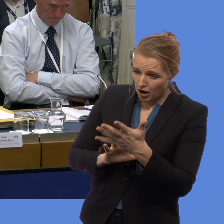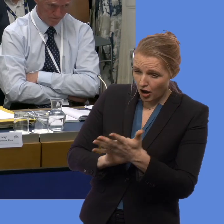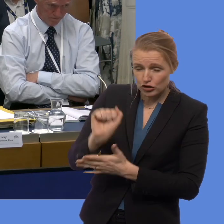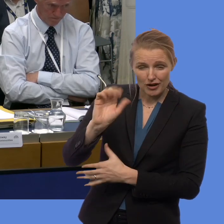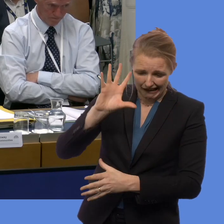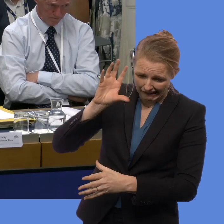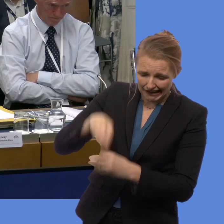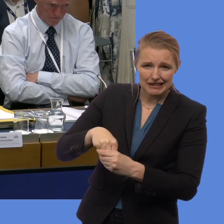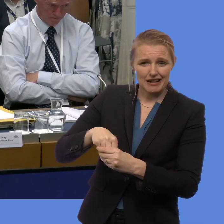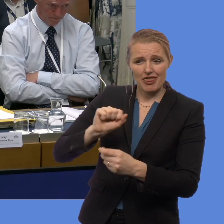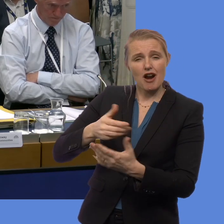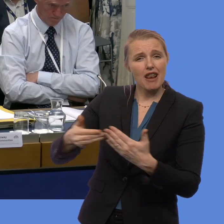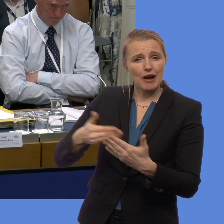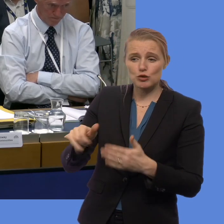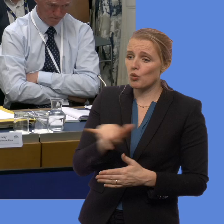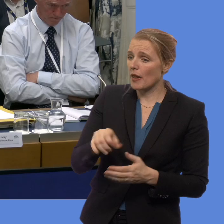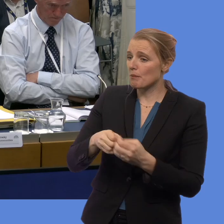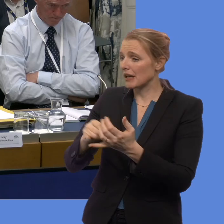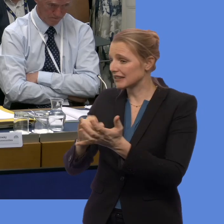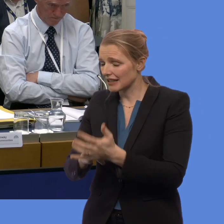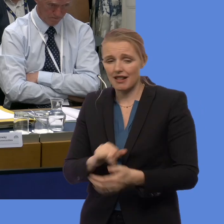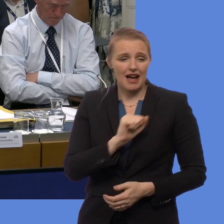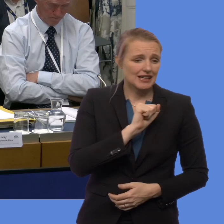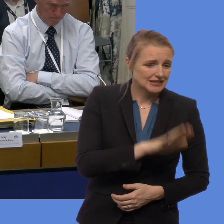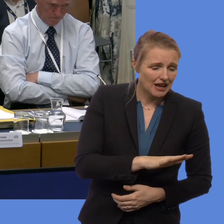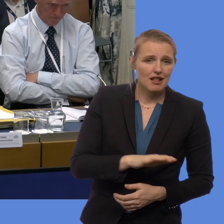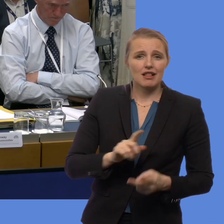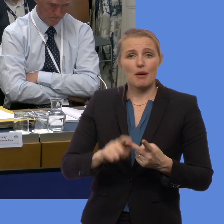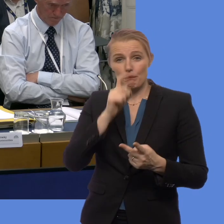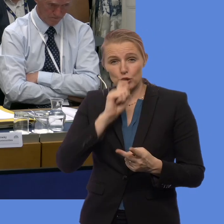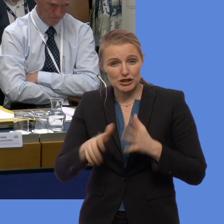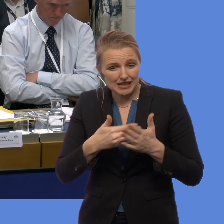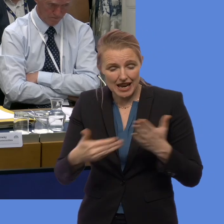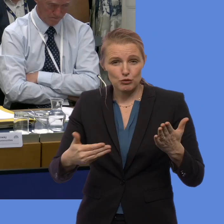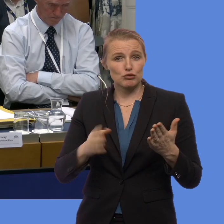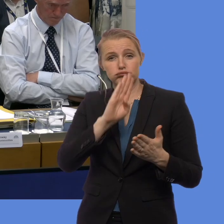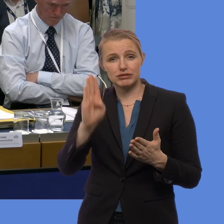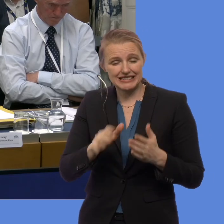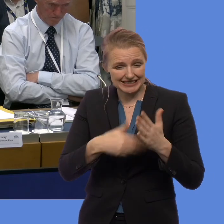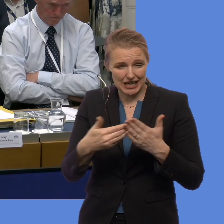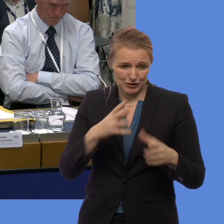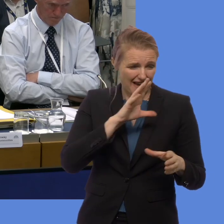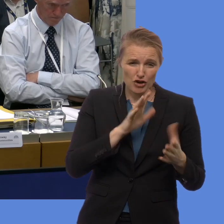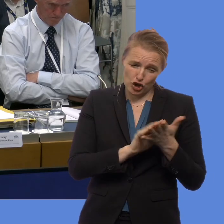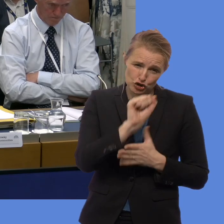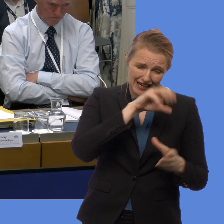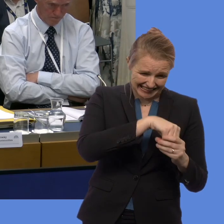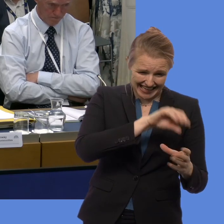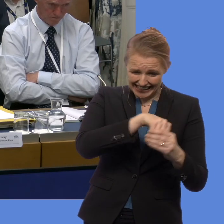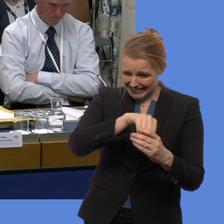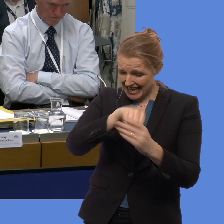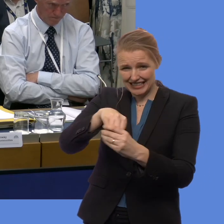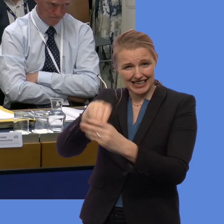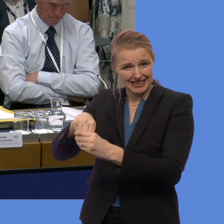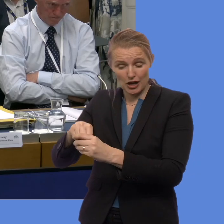BSL, ISL, Portuguese Sign Language, Libra, which is Brazilian Sign Language. Every community is proud of